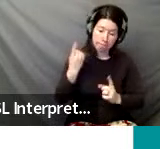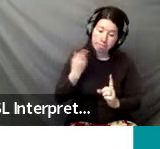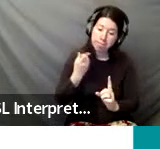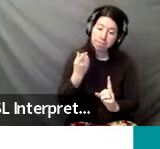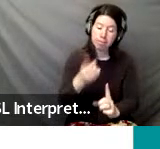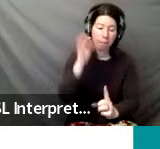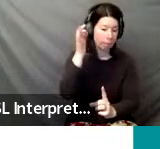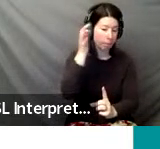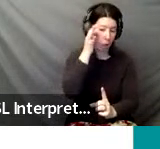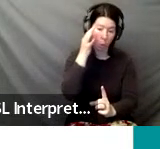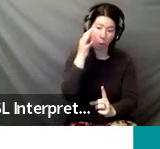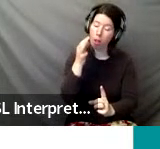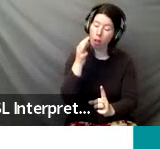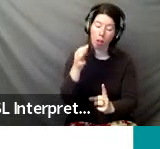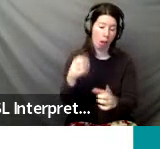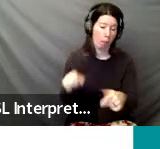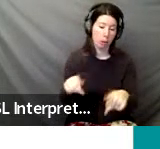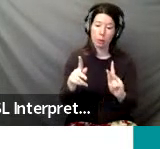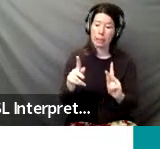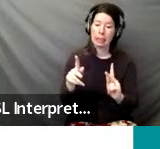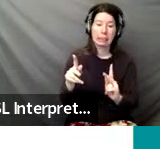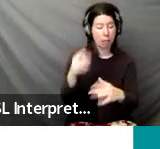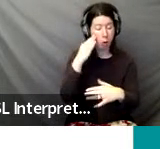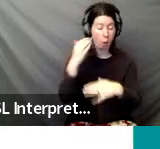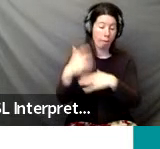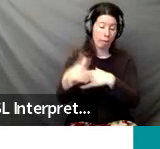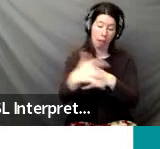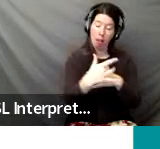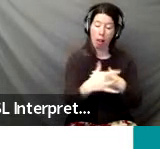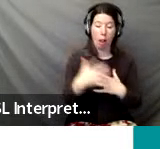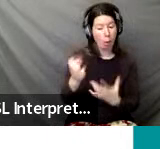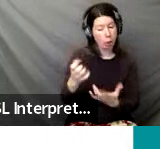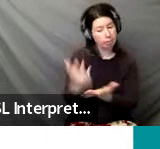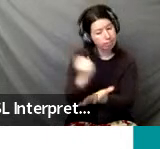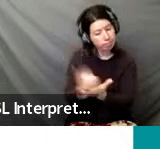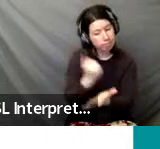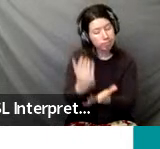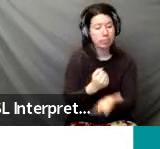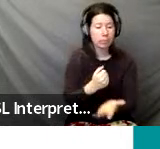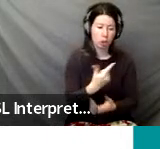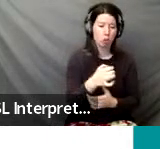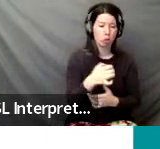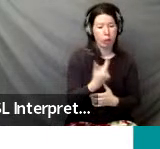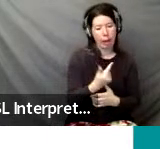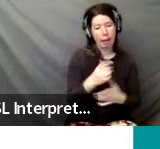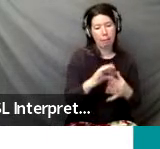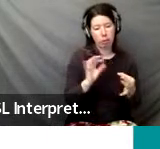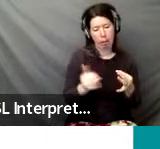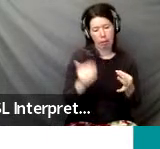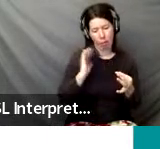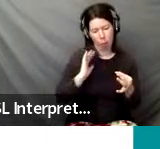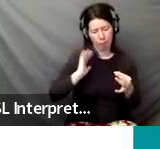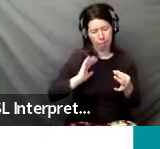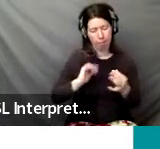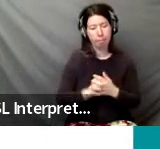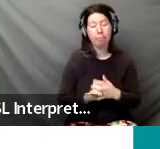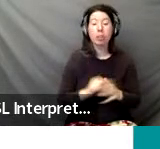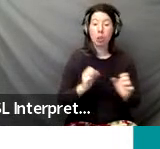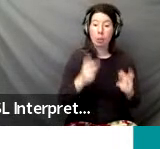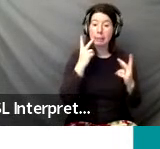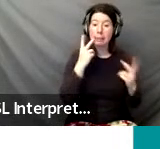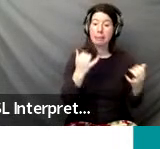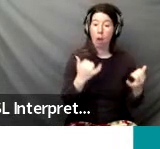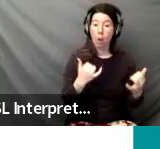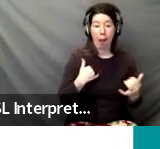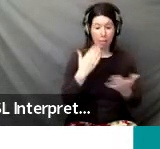federal funding opportunities that are out there. And I know Greg touched upon that a little bit earlier. But as you can see here, there's existing